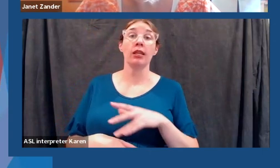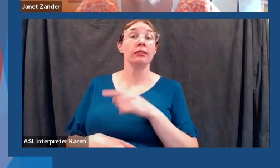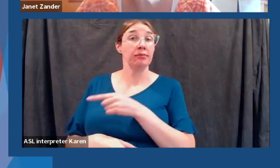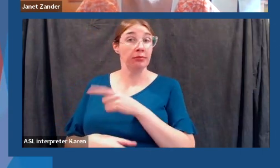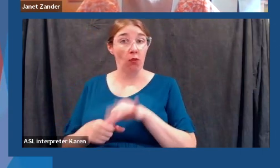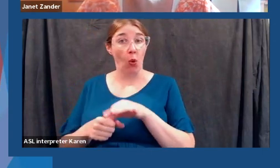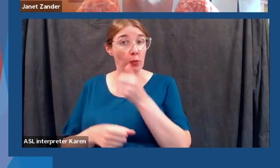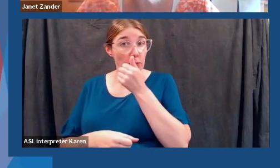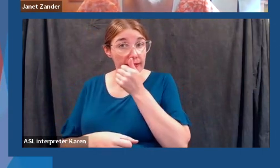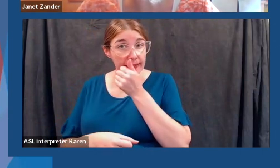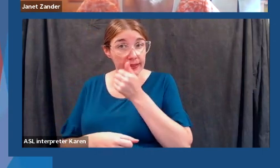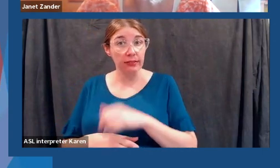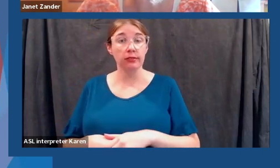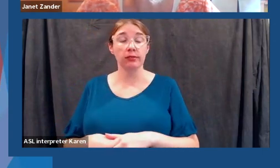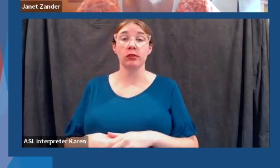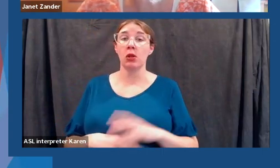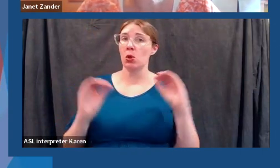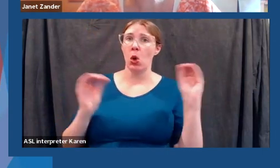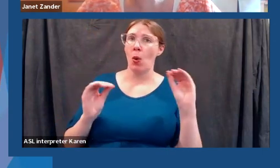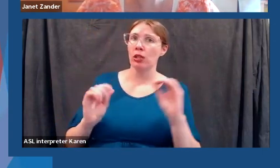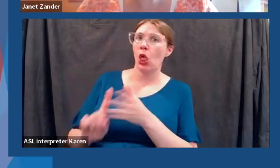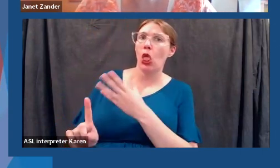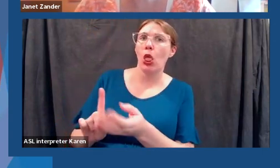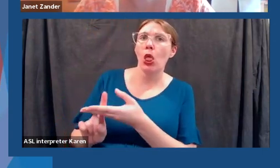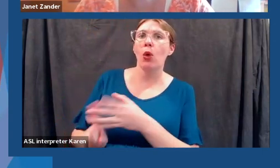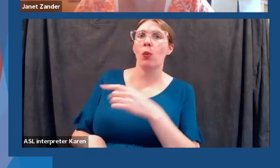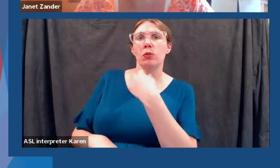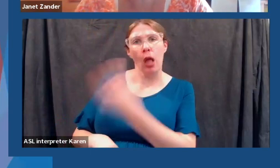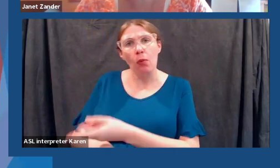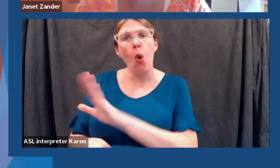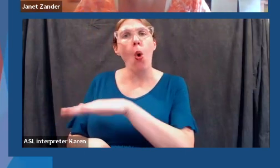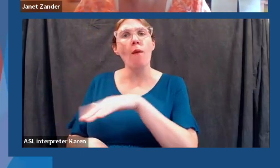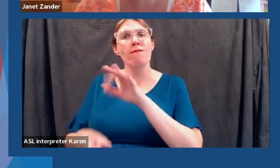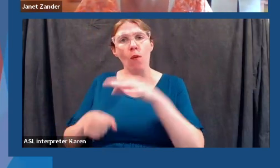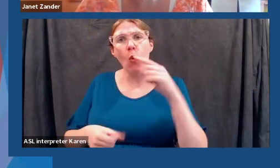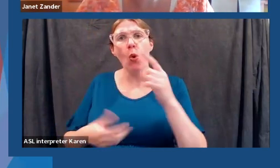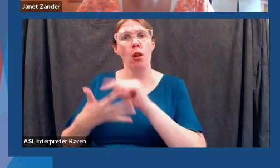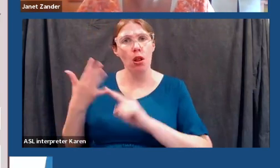activity and that no one is telling that voter how to vote. Next slide, please.